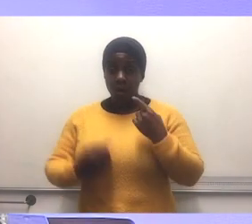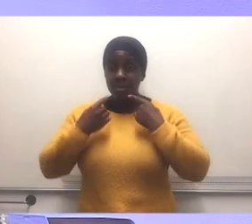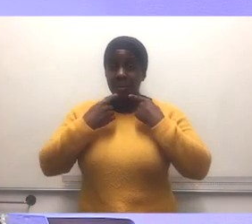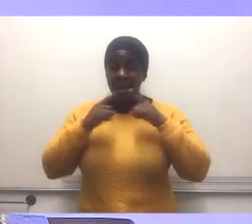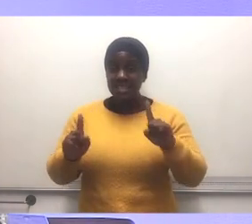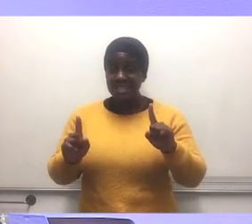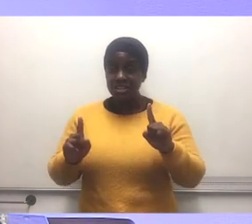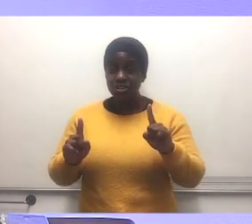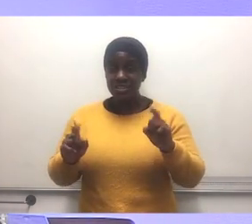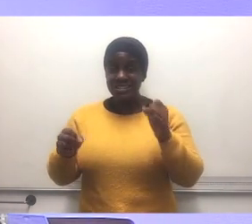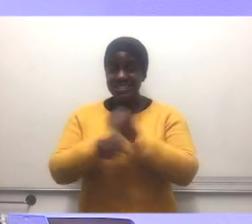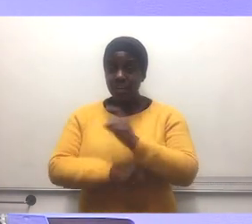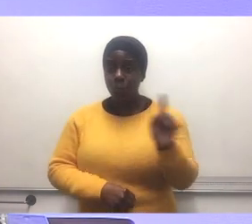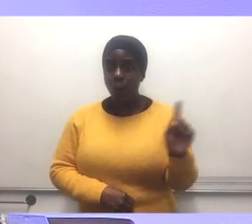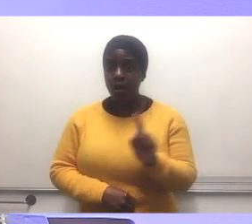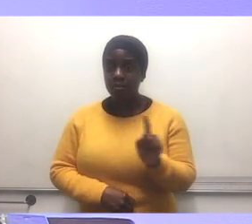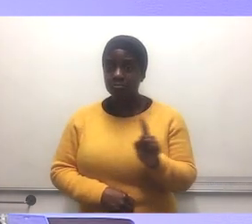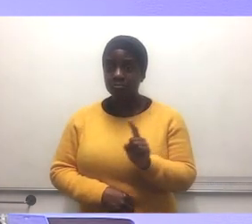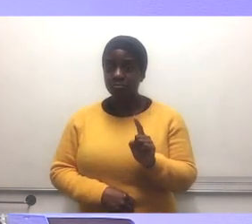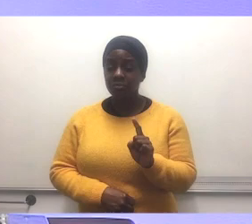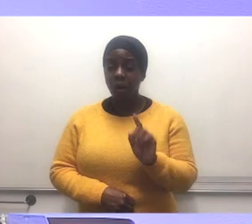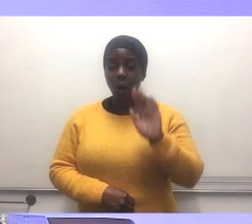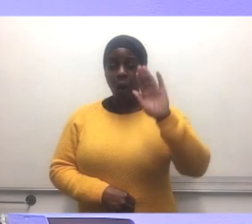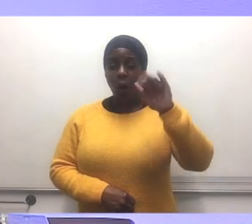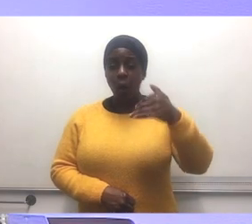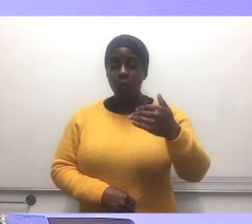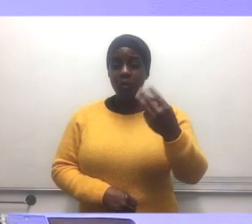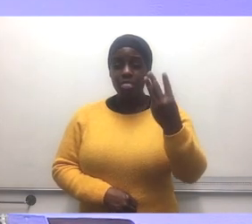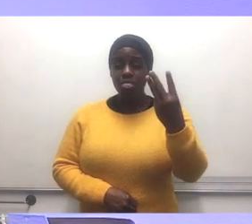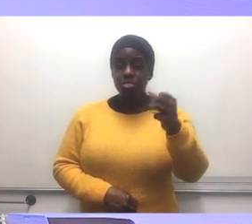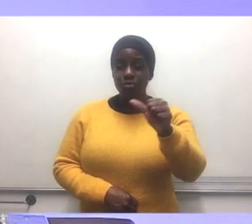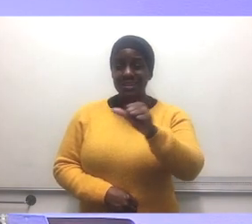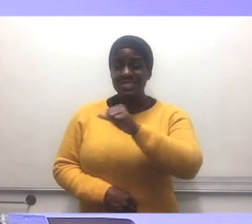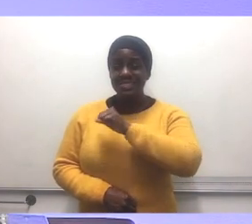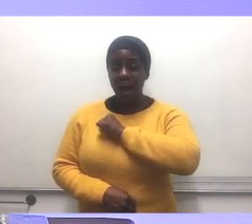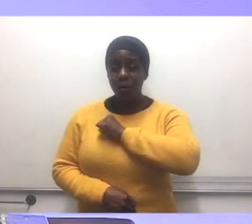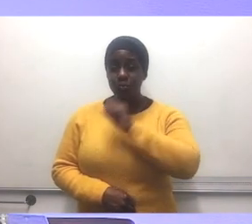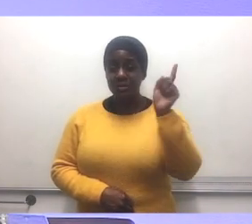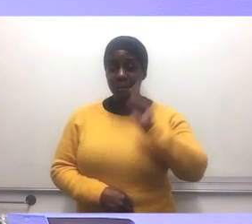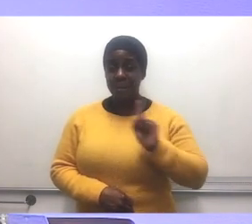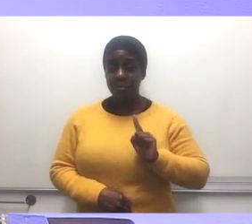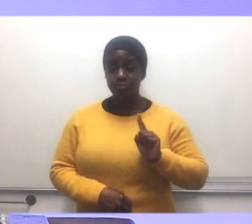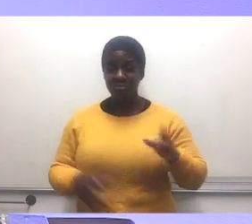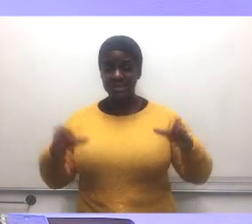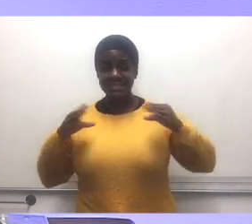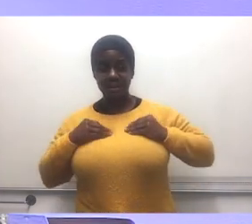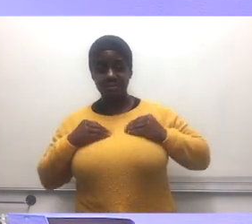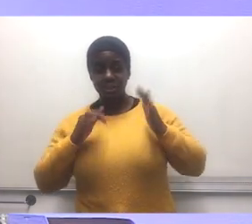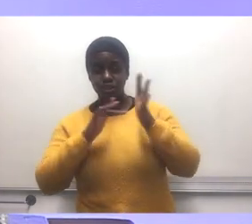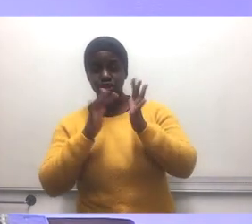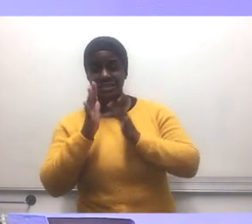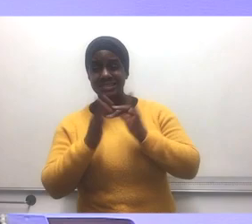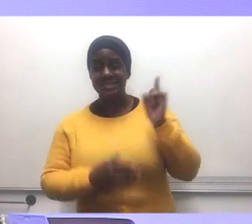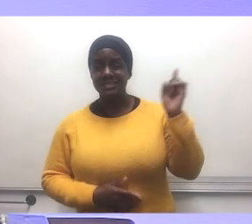message yielded over 3,000 souls for the Lord.